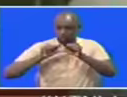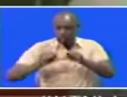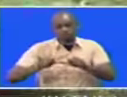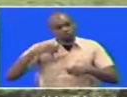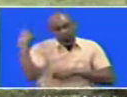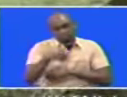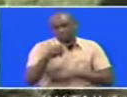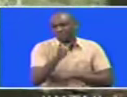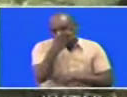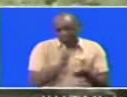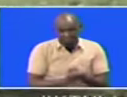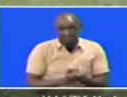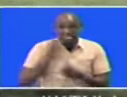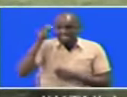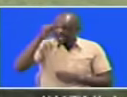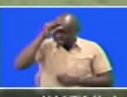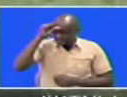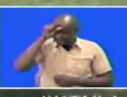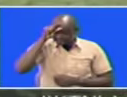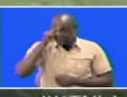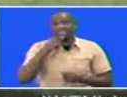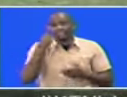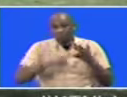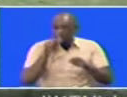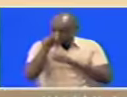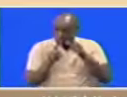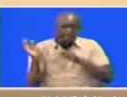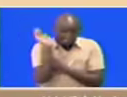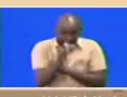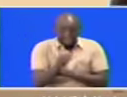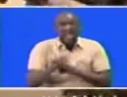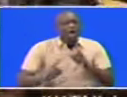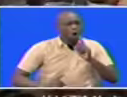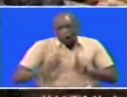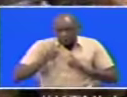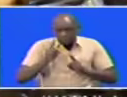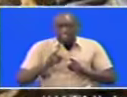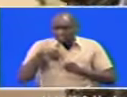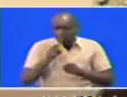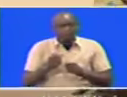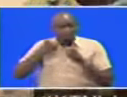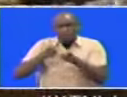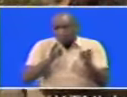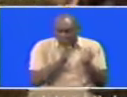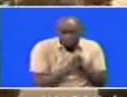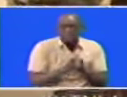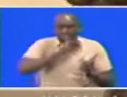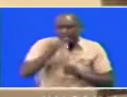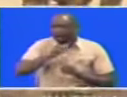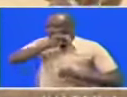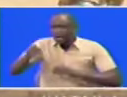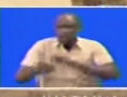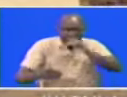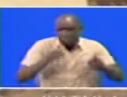defeat them. The Kenyan government responded in quick fury, engaging in spontaneous attacks in towns near El